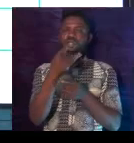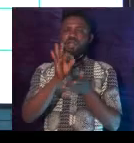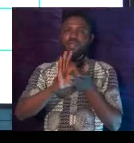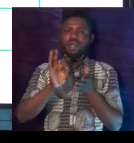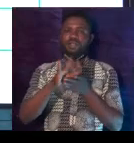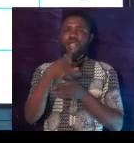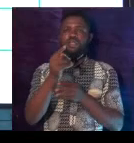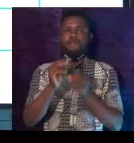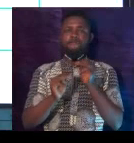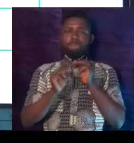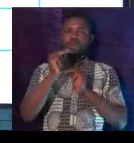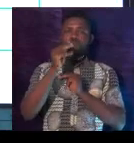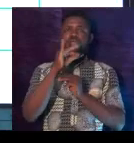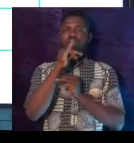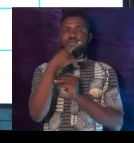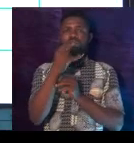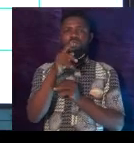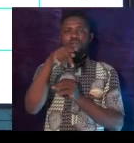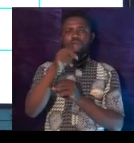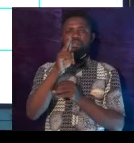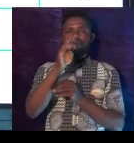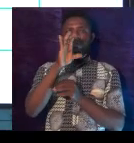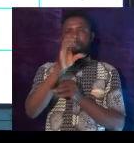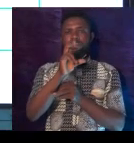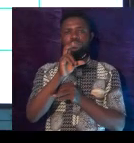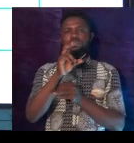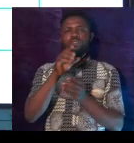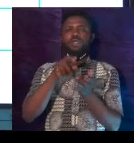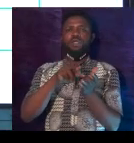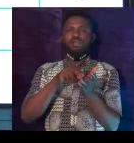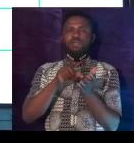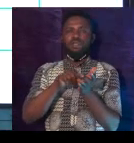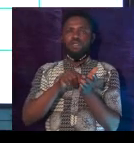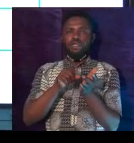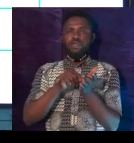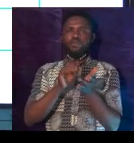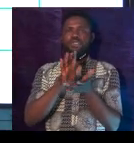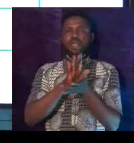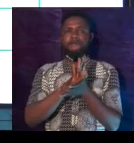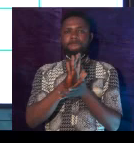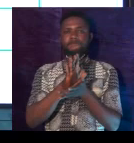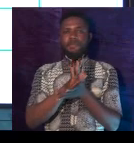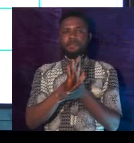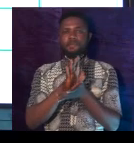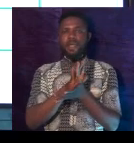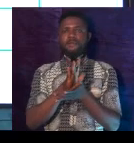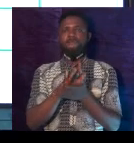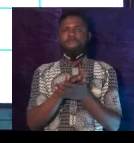count. So the mode is the Punch newspaper.